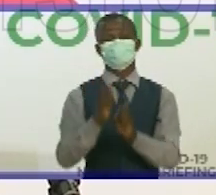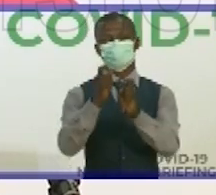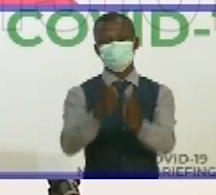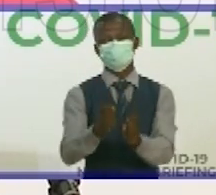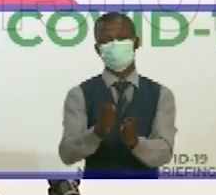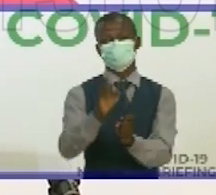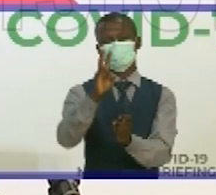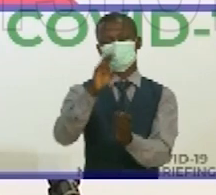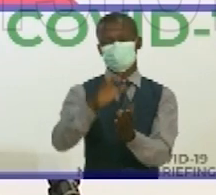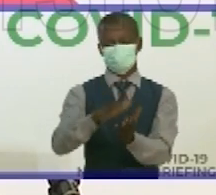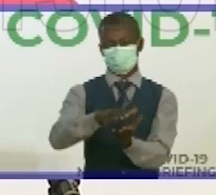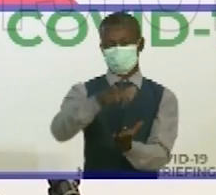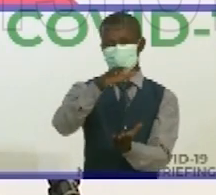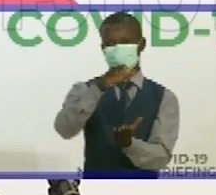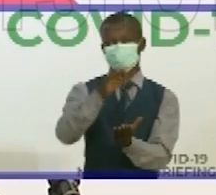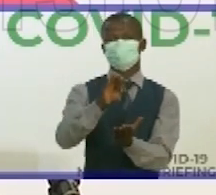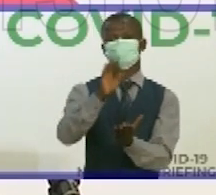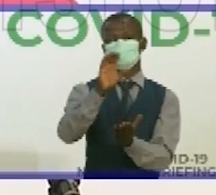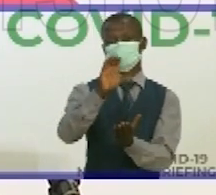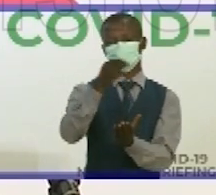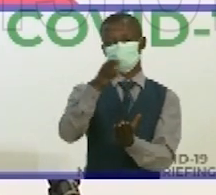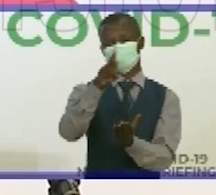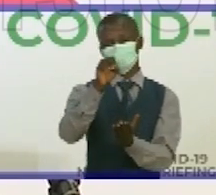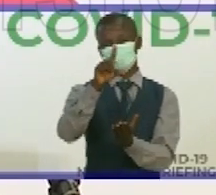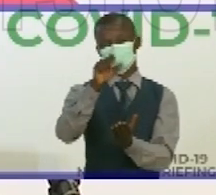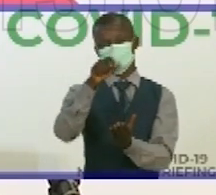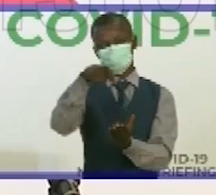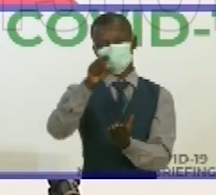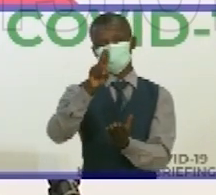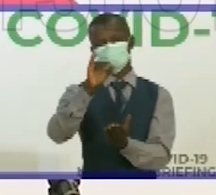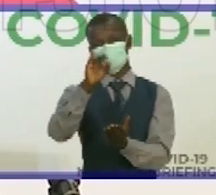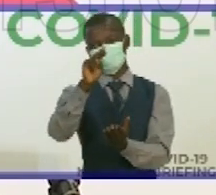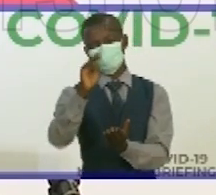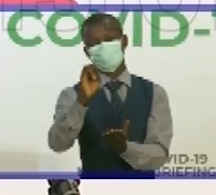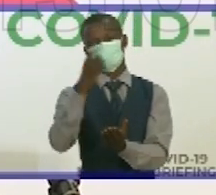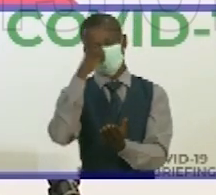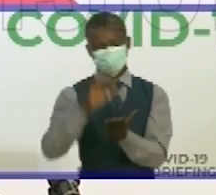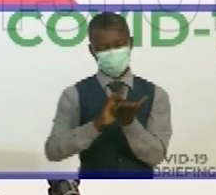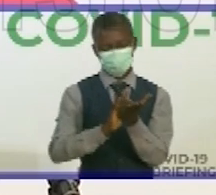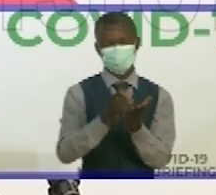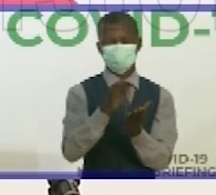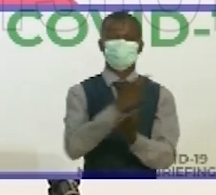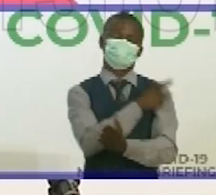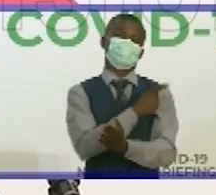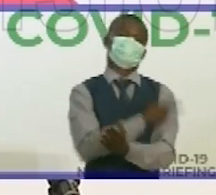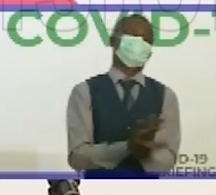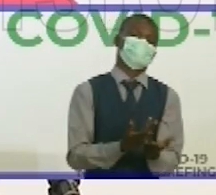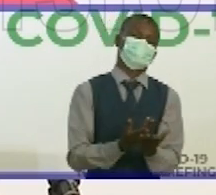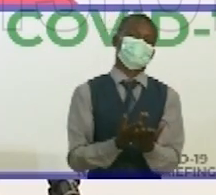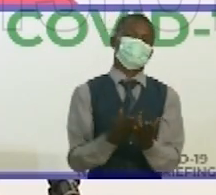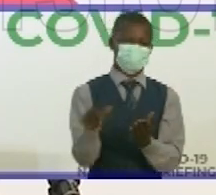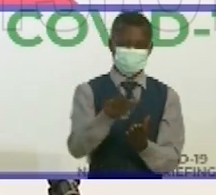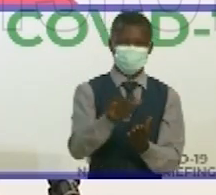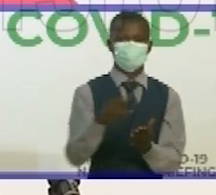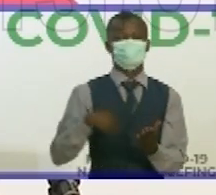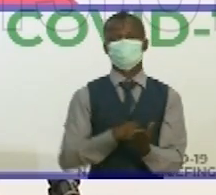hydroxychloroquine for treatment of patients. Similarly, we want to express our appreciation to